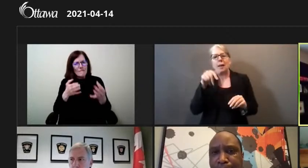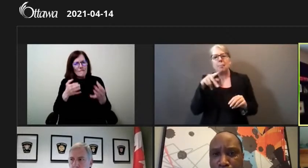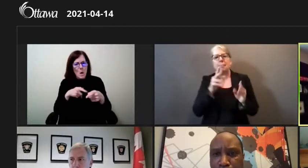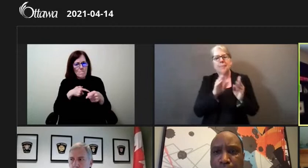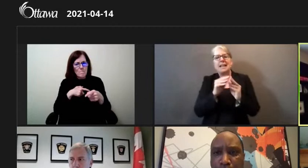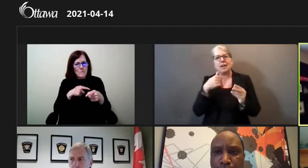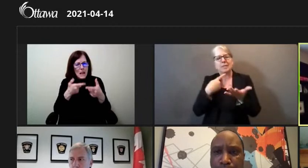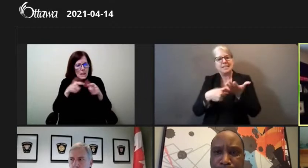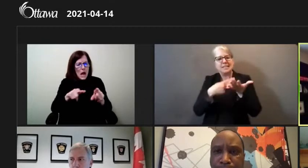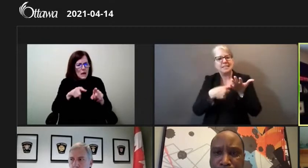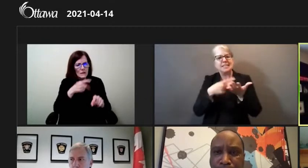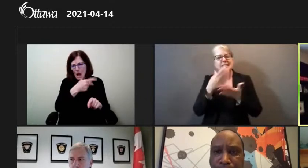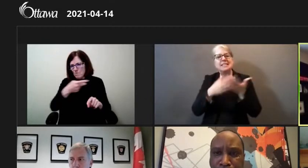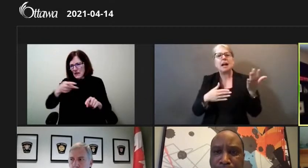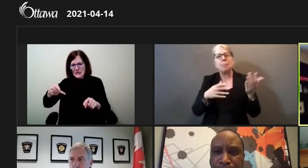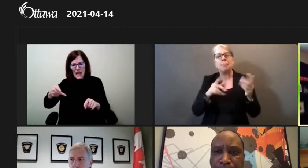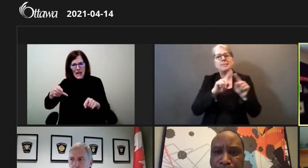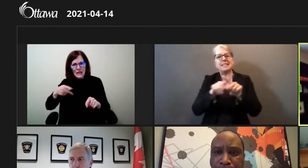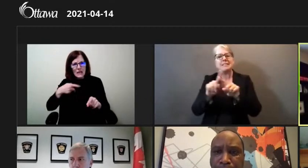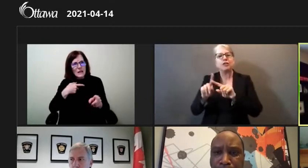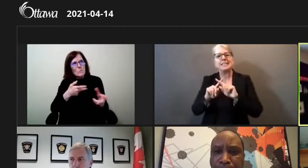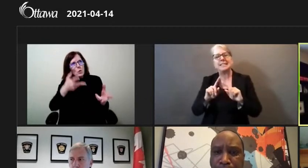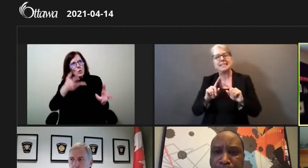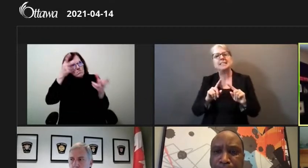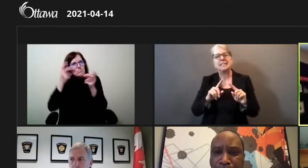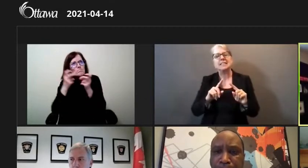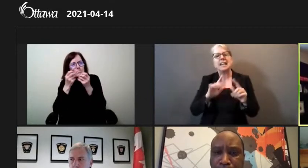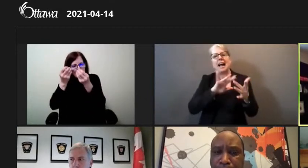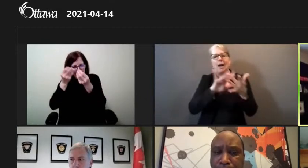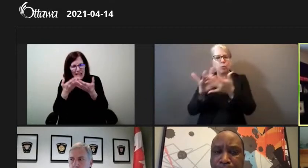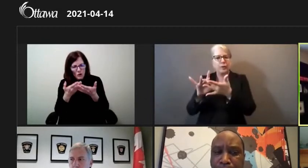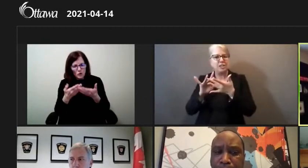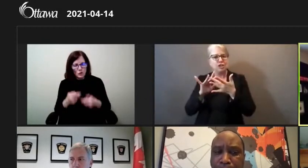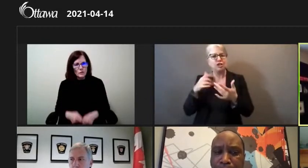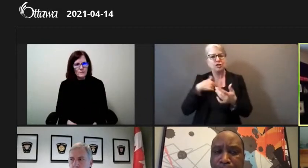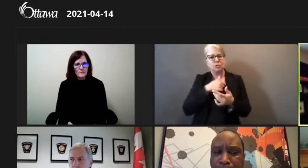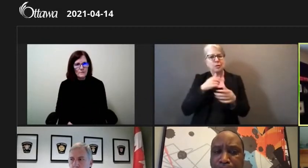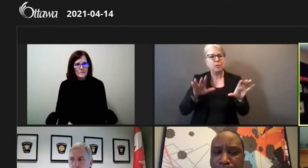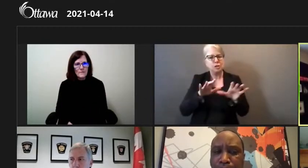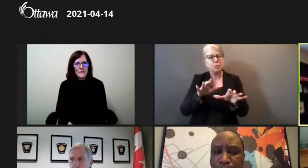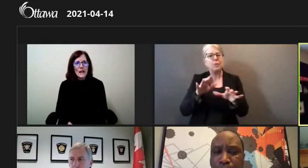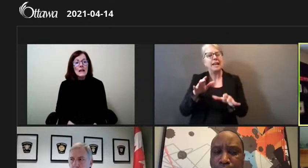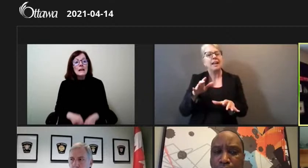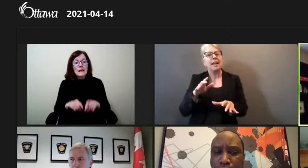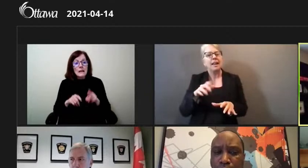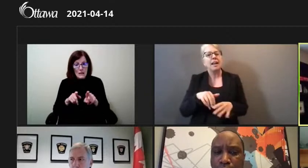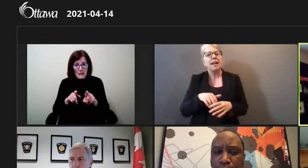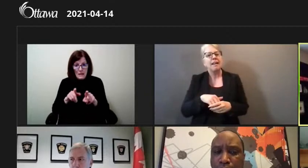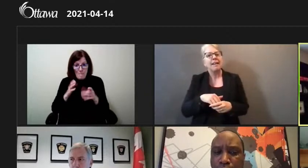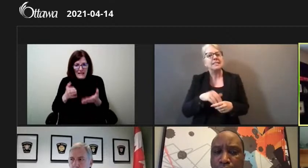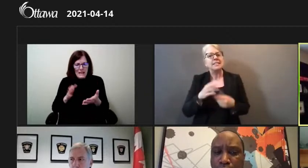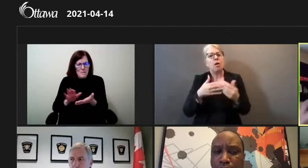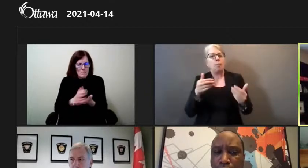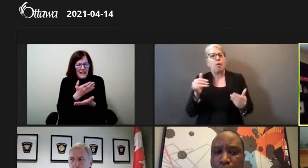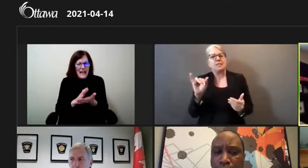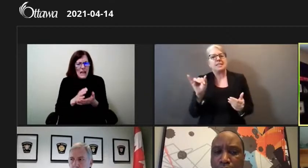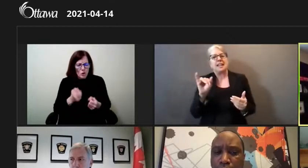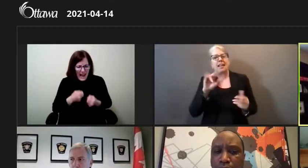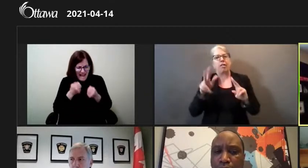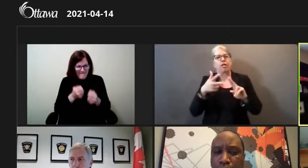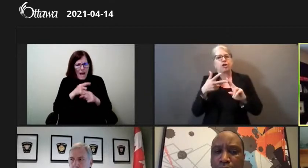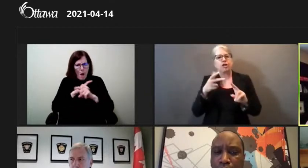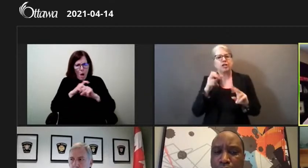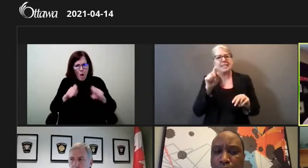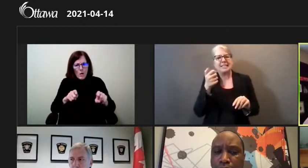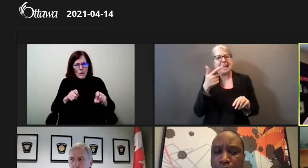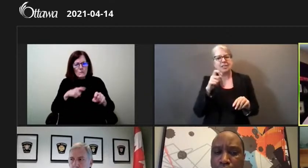of these, and we were sharing the various outreach that we were doing. And it really, this is almost like the third stage of